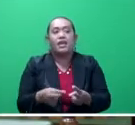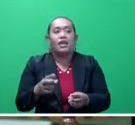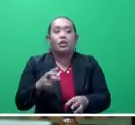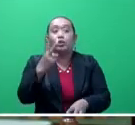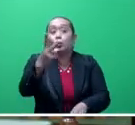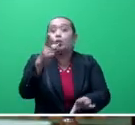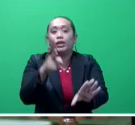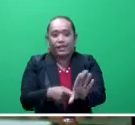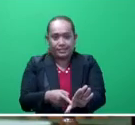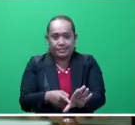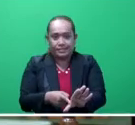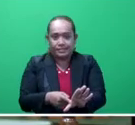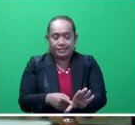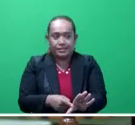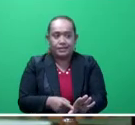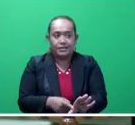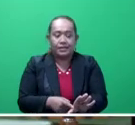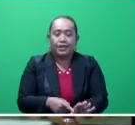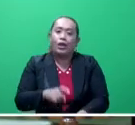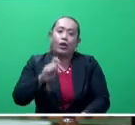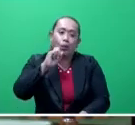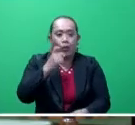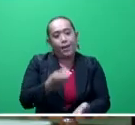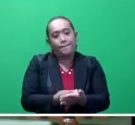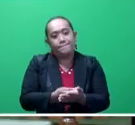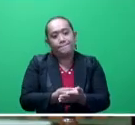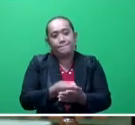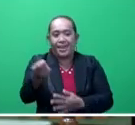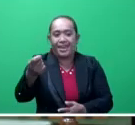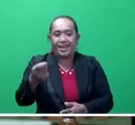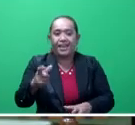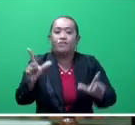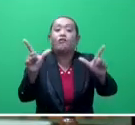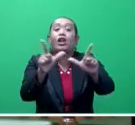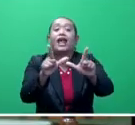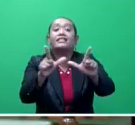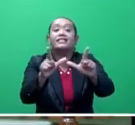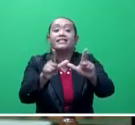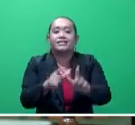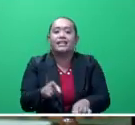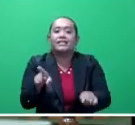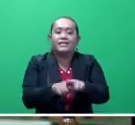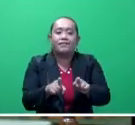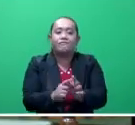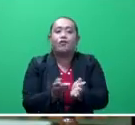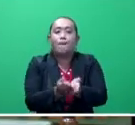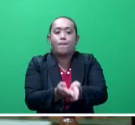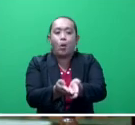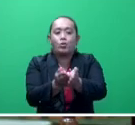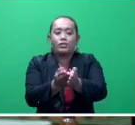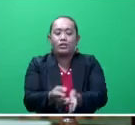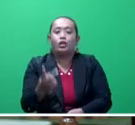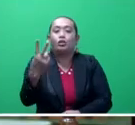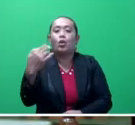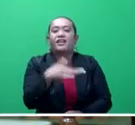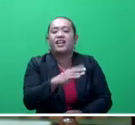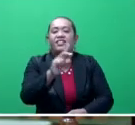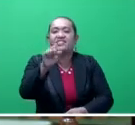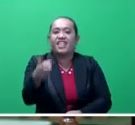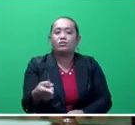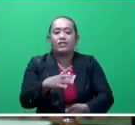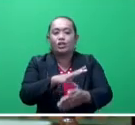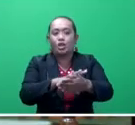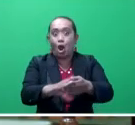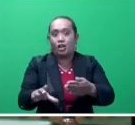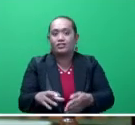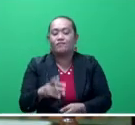years for the benefit of all fishing license holders and registered boat owners with an allocation of $200,000 for the benefit of more